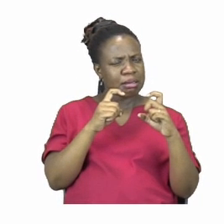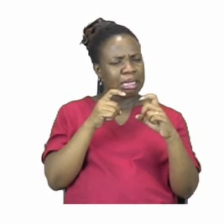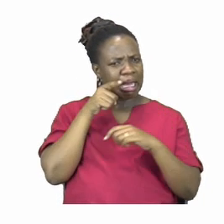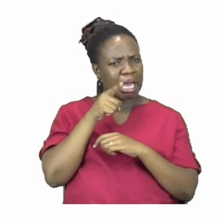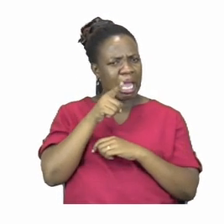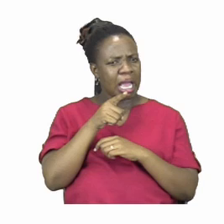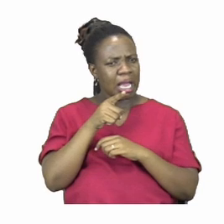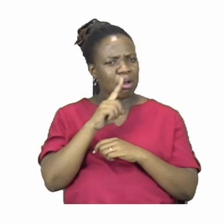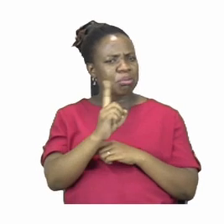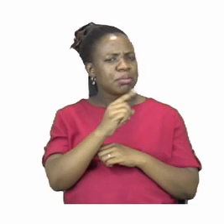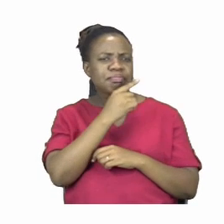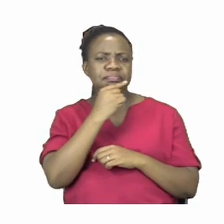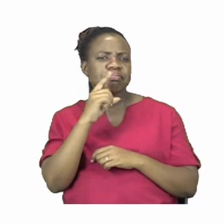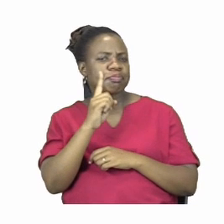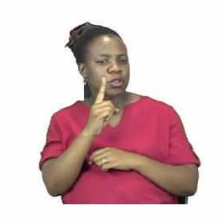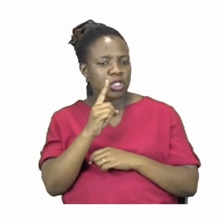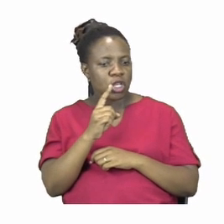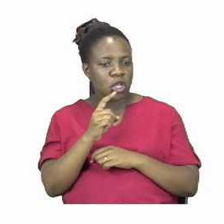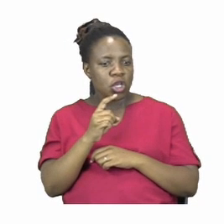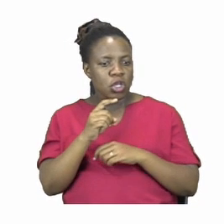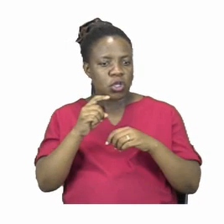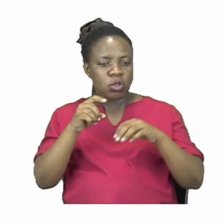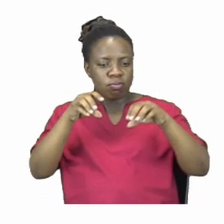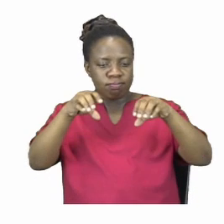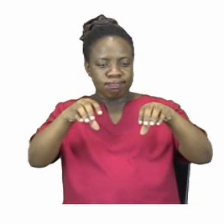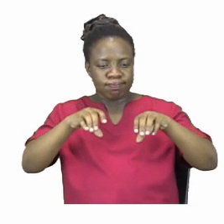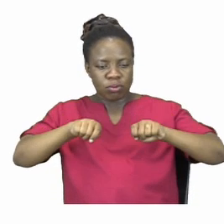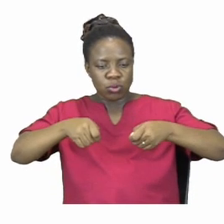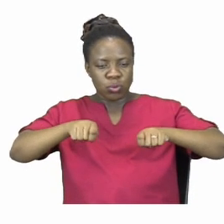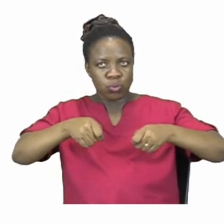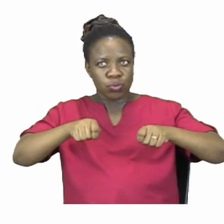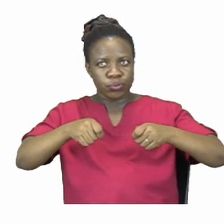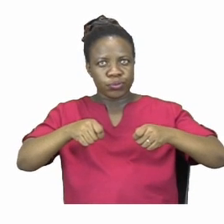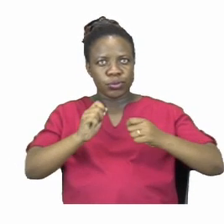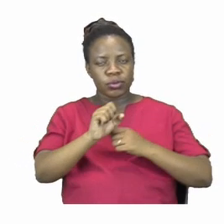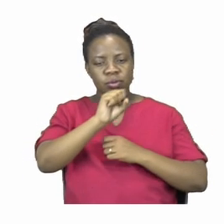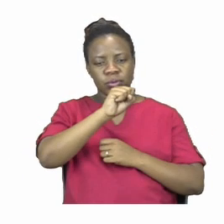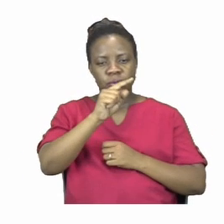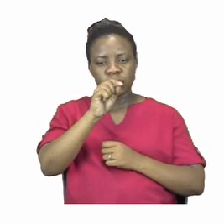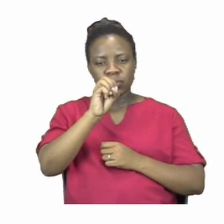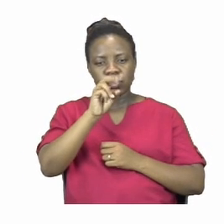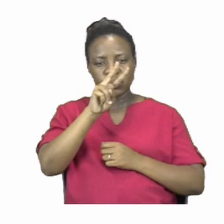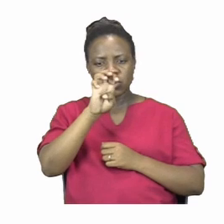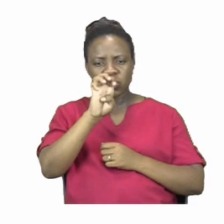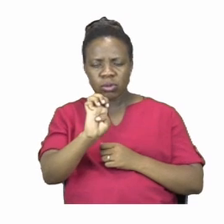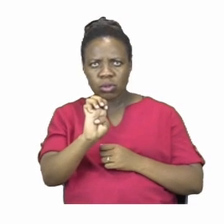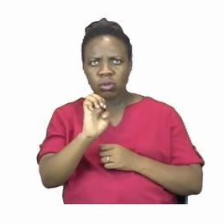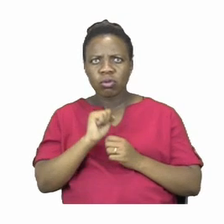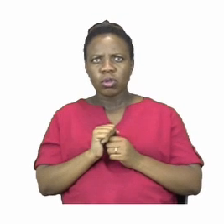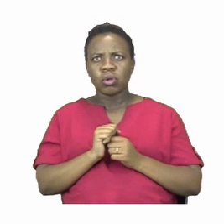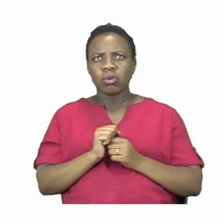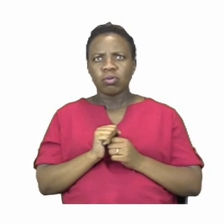stove. So you can say something about the stove and how it works. B